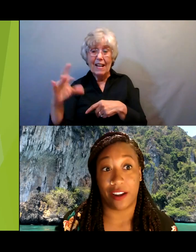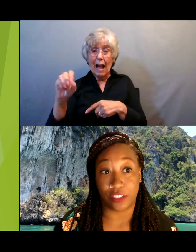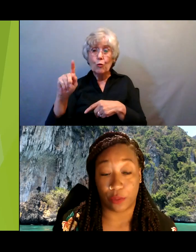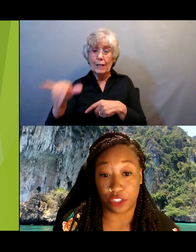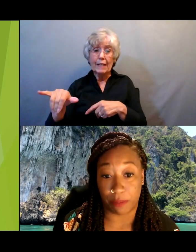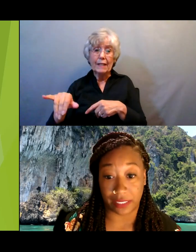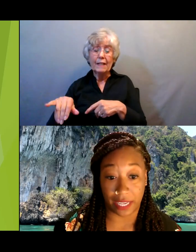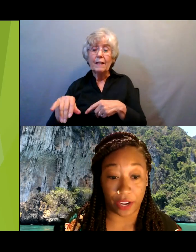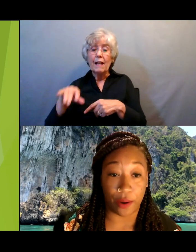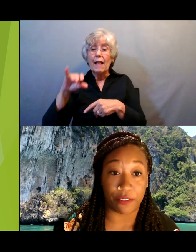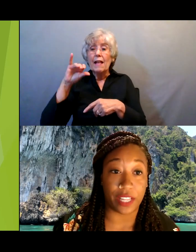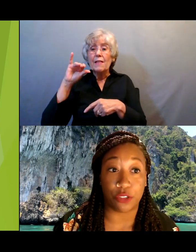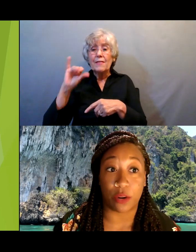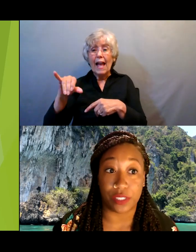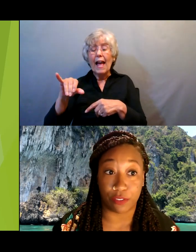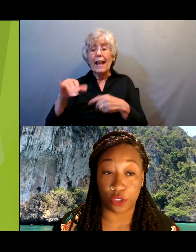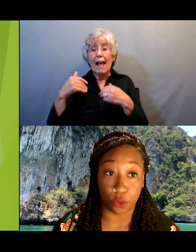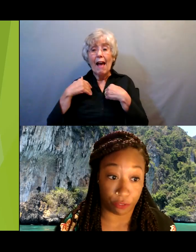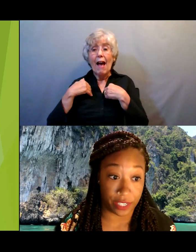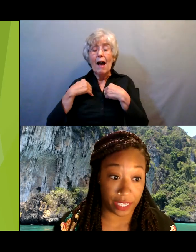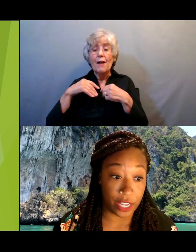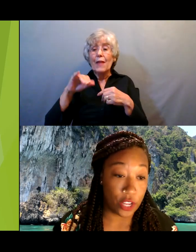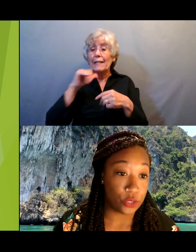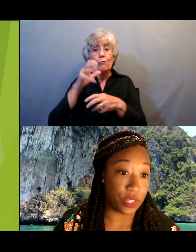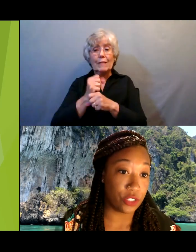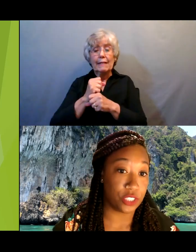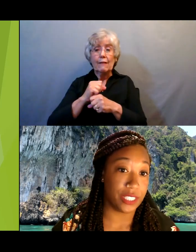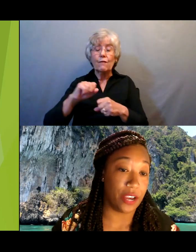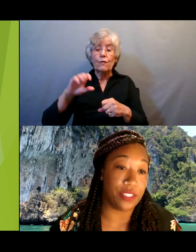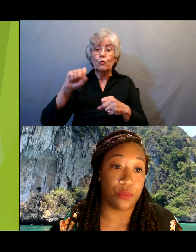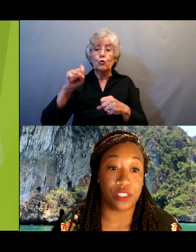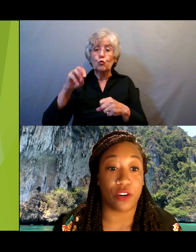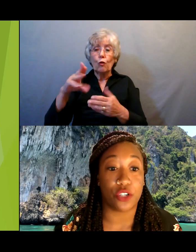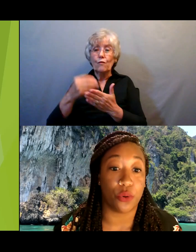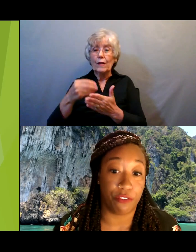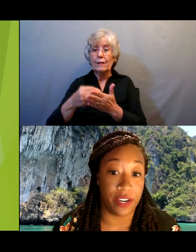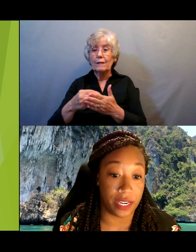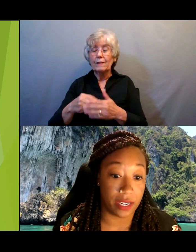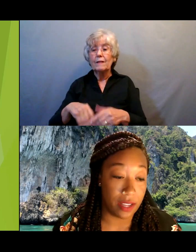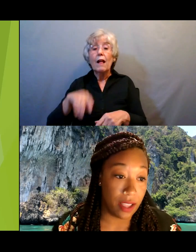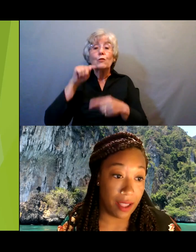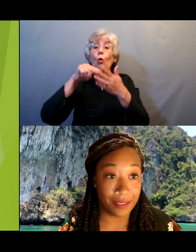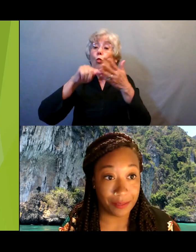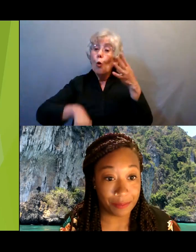Stanislaus County. That's a refugee impacted county. However, they do not receive our SOAR funding. So these are just the counties that receive our SOAR